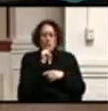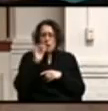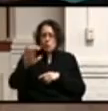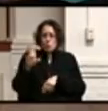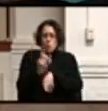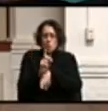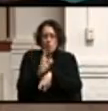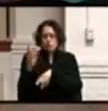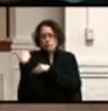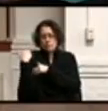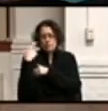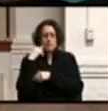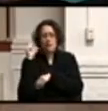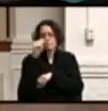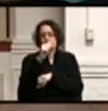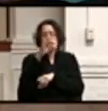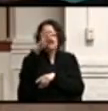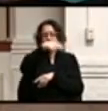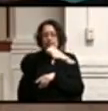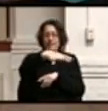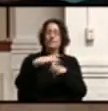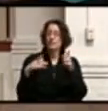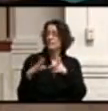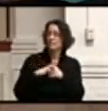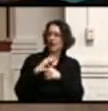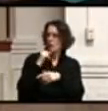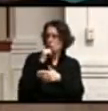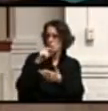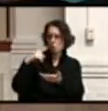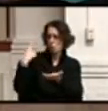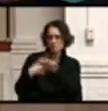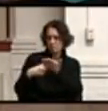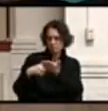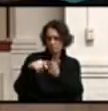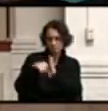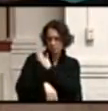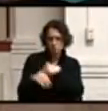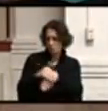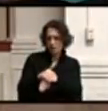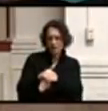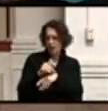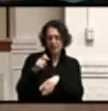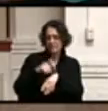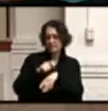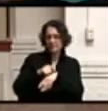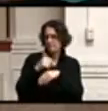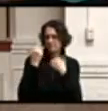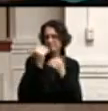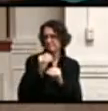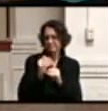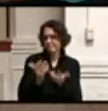ask Patrick to look at it, but we're not going to talk about it anymore tonight because there's no time. That's it. Sorry.